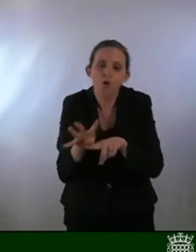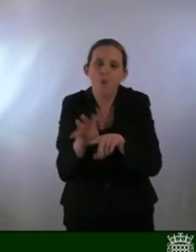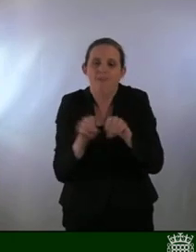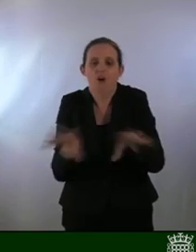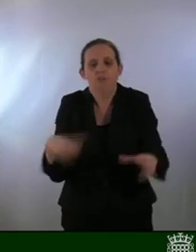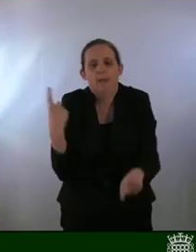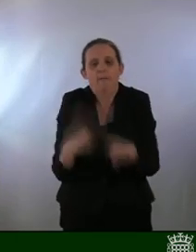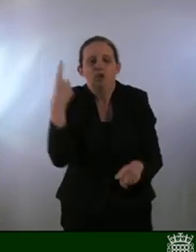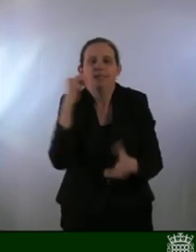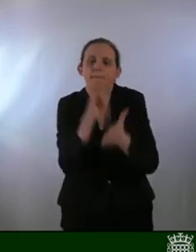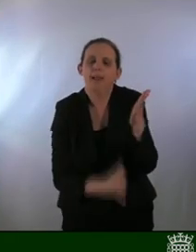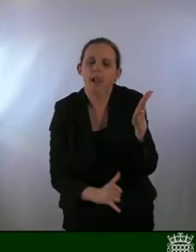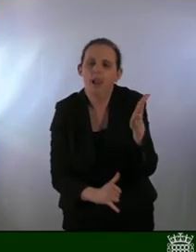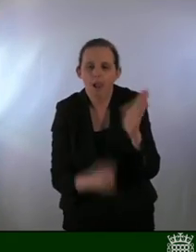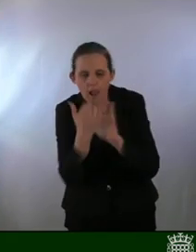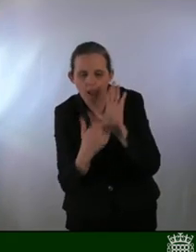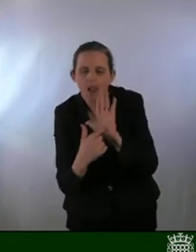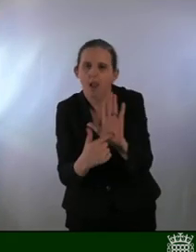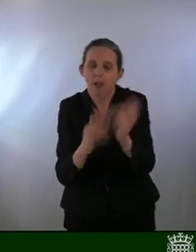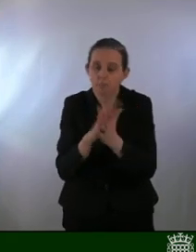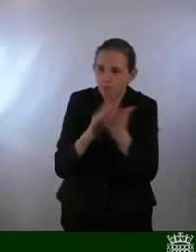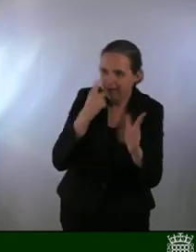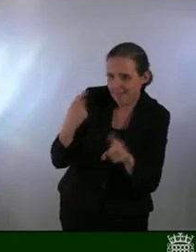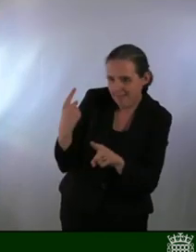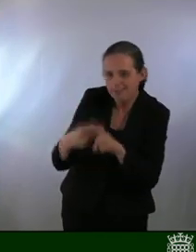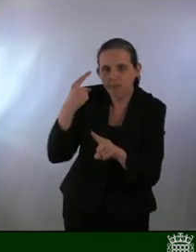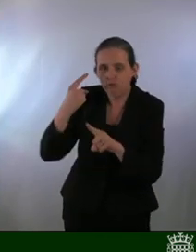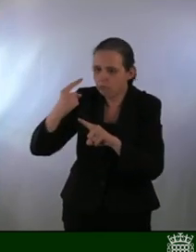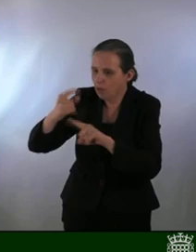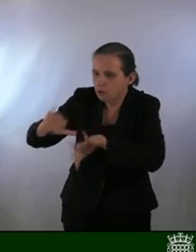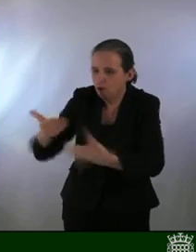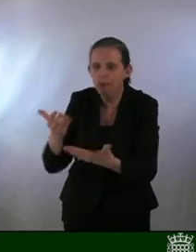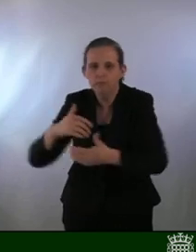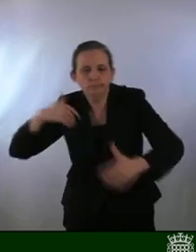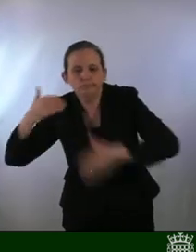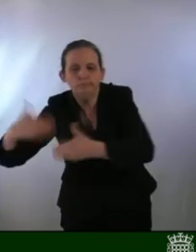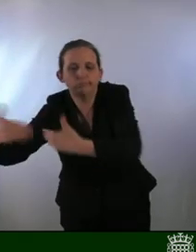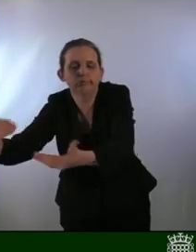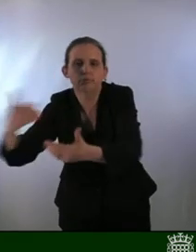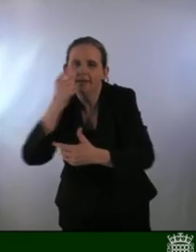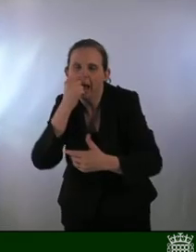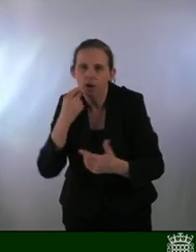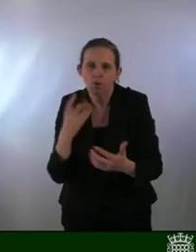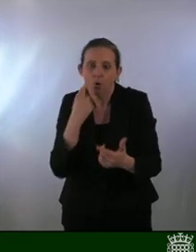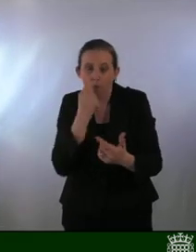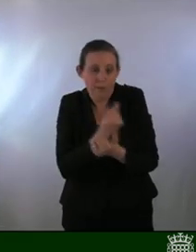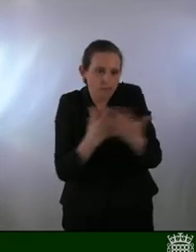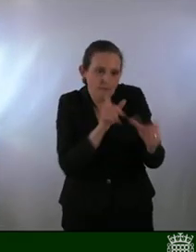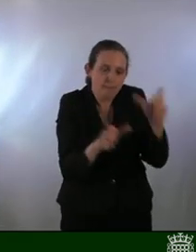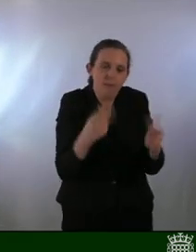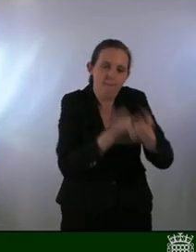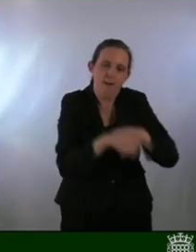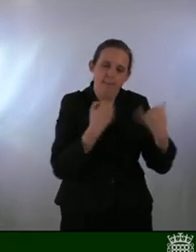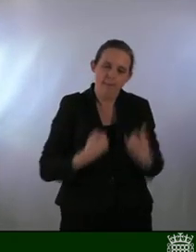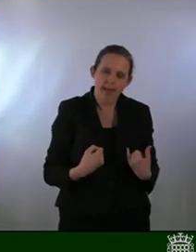Bill. This bill will give us the powers to keep essential services running at a time when large parts of the workforce may be off sick. Some